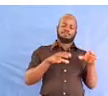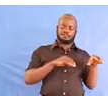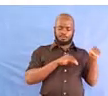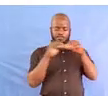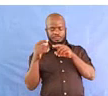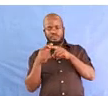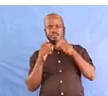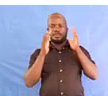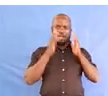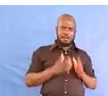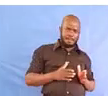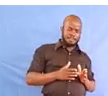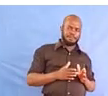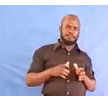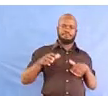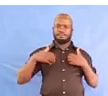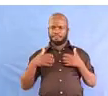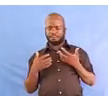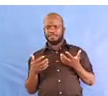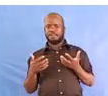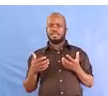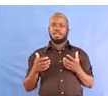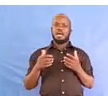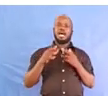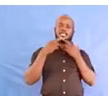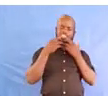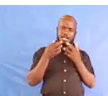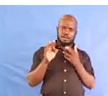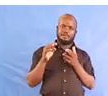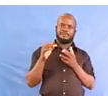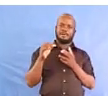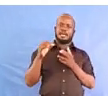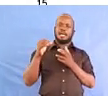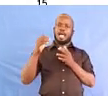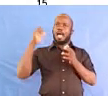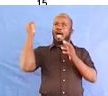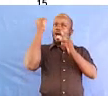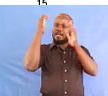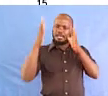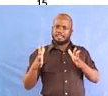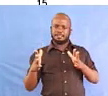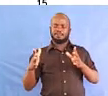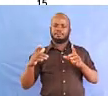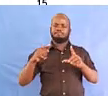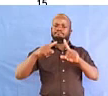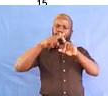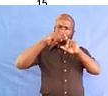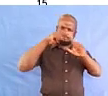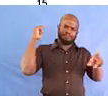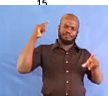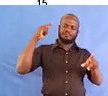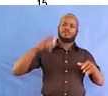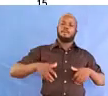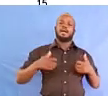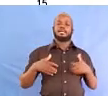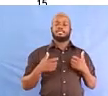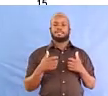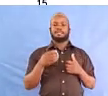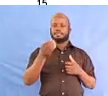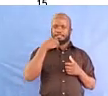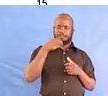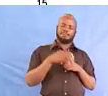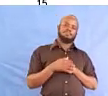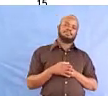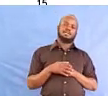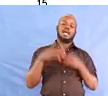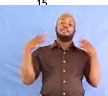likely that the transmission from primate to human, called a zoonotic event, was the result of hunters trapping,